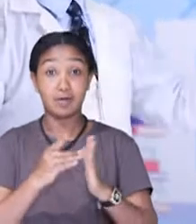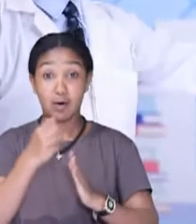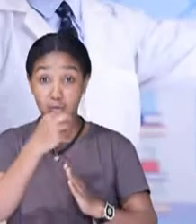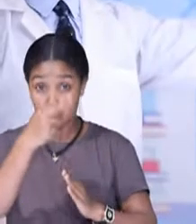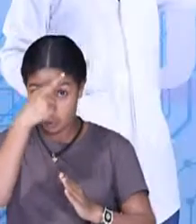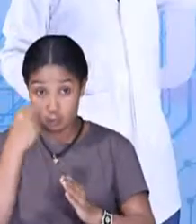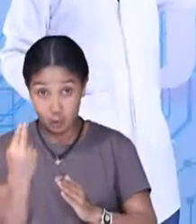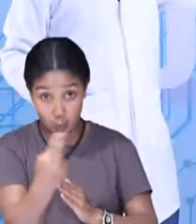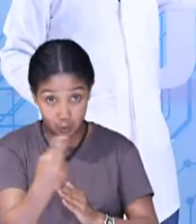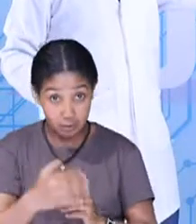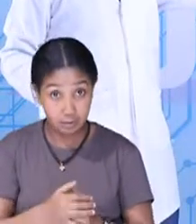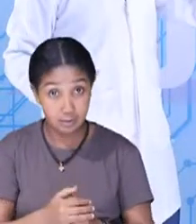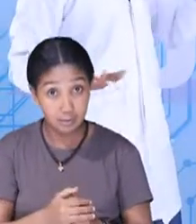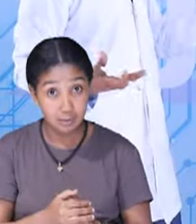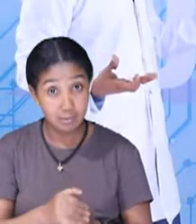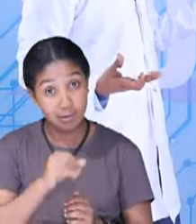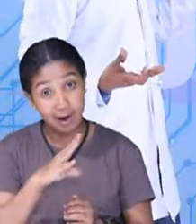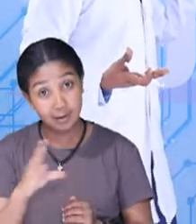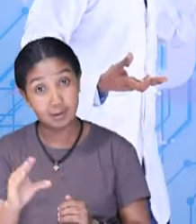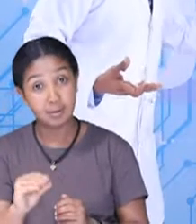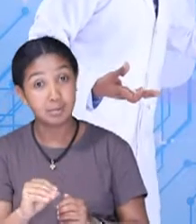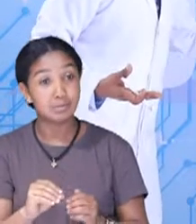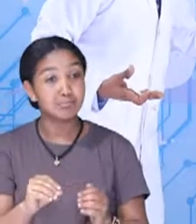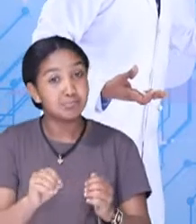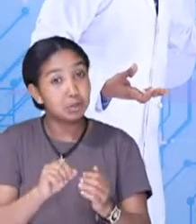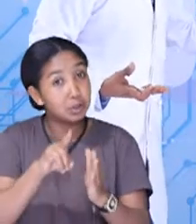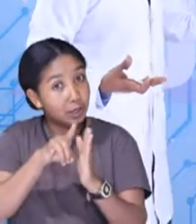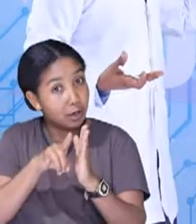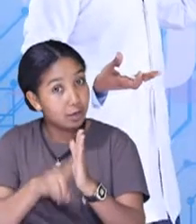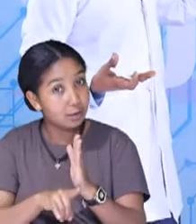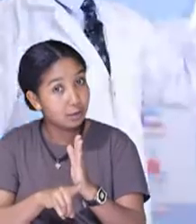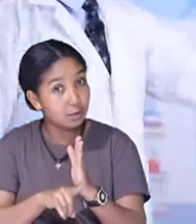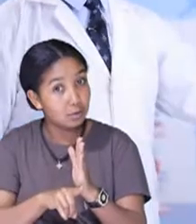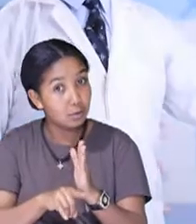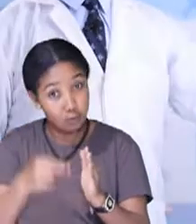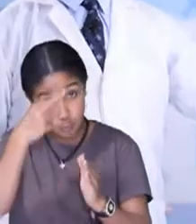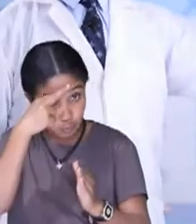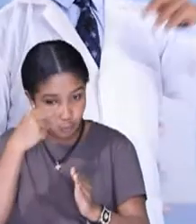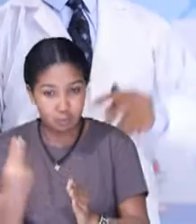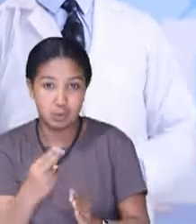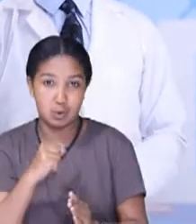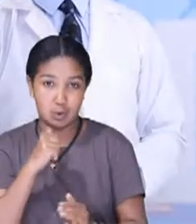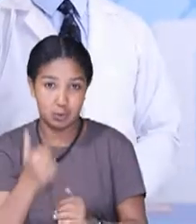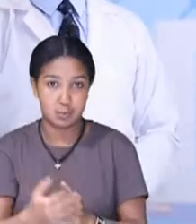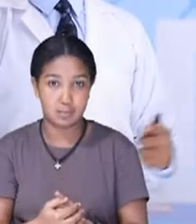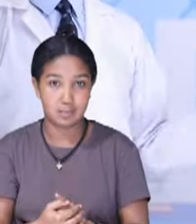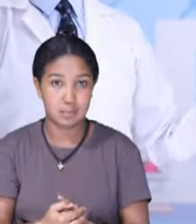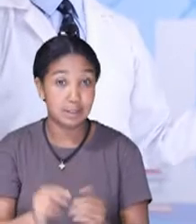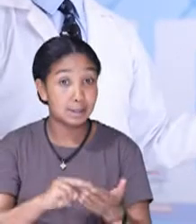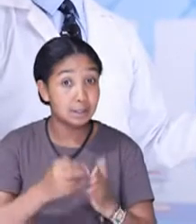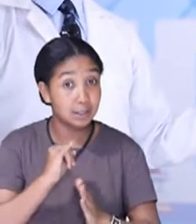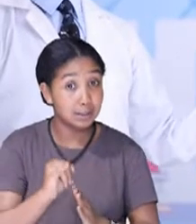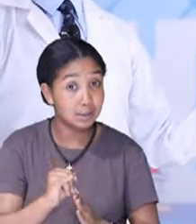due to use and degenerate due to disuse.